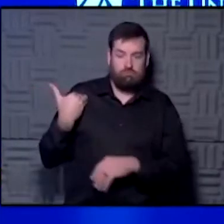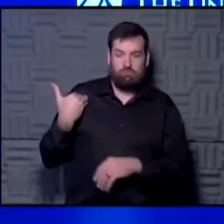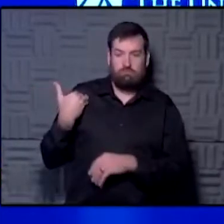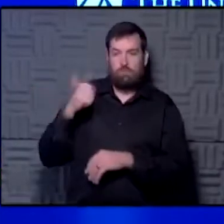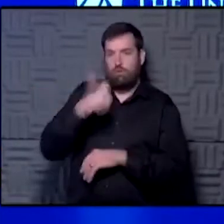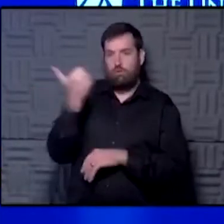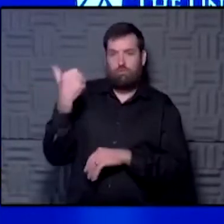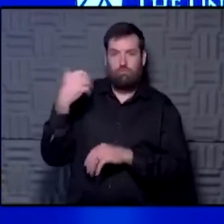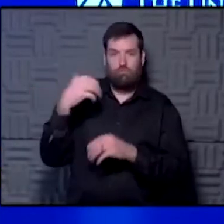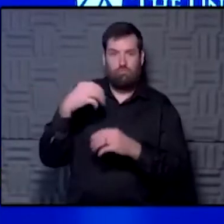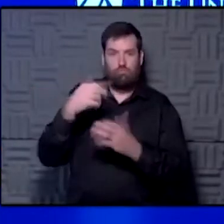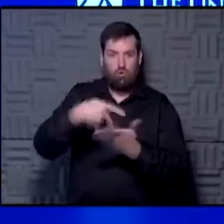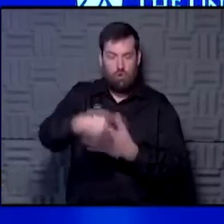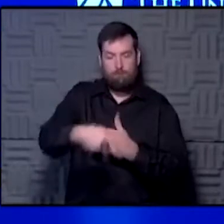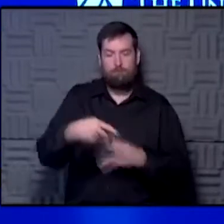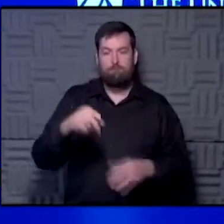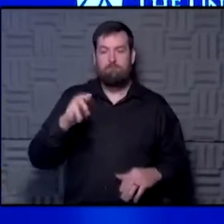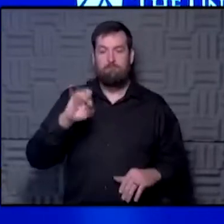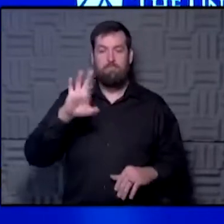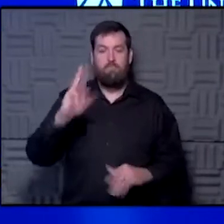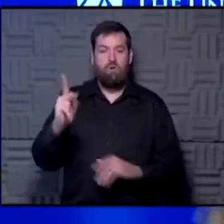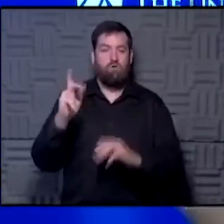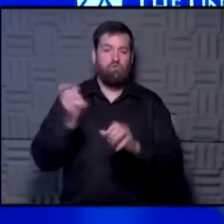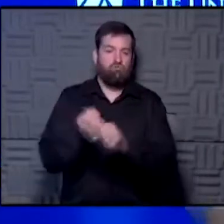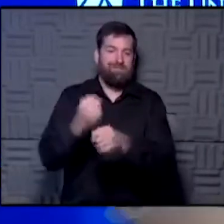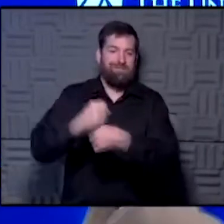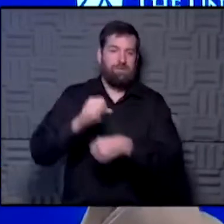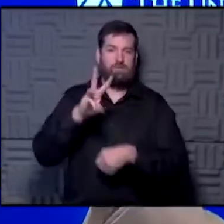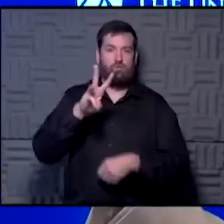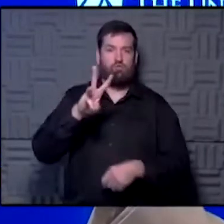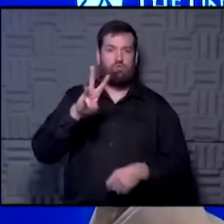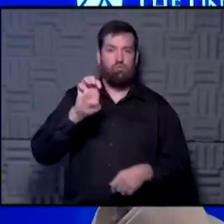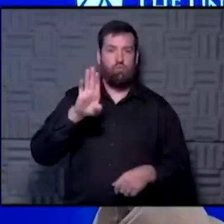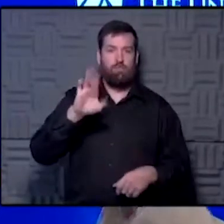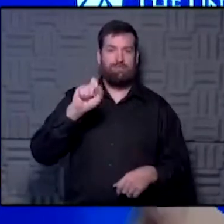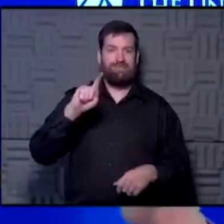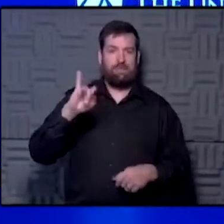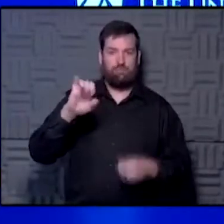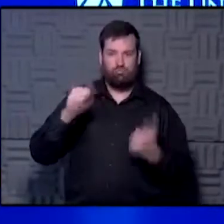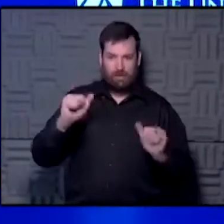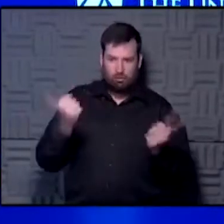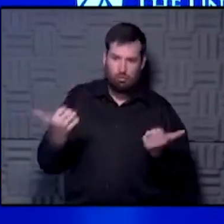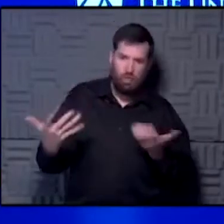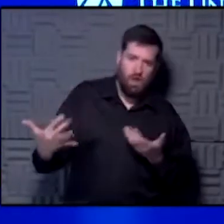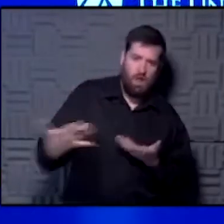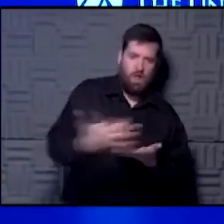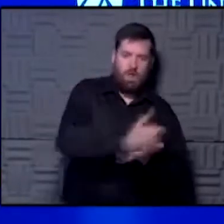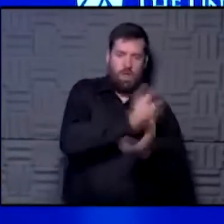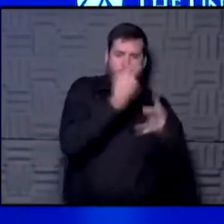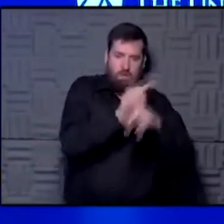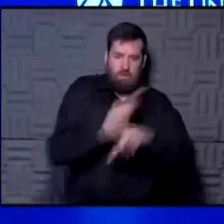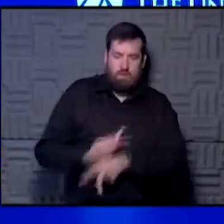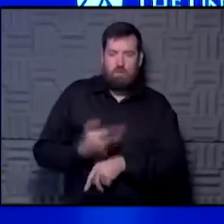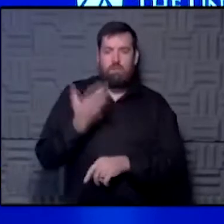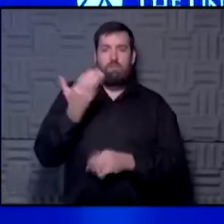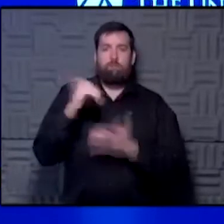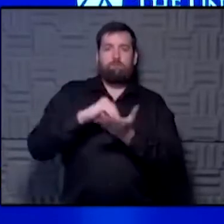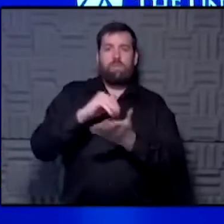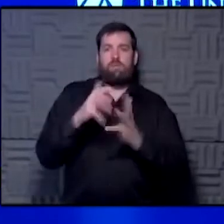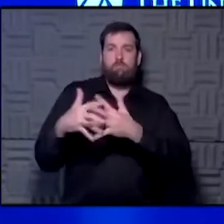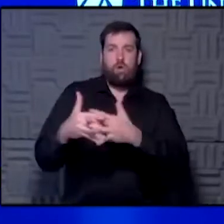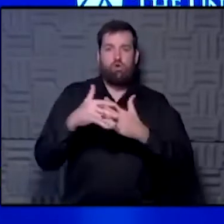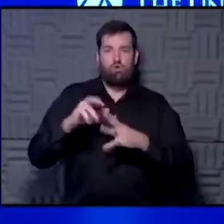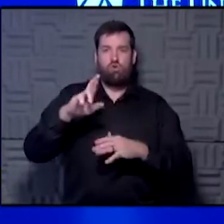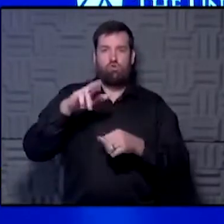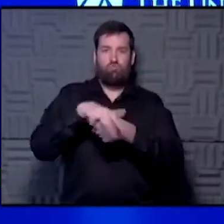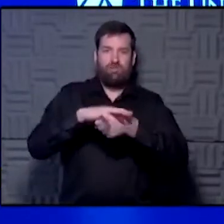we Mark had created a website where they are trying to aggregate a lot of that, the Mid-America Regional Council, and so I'll